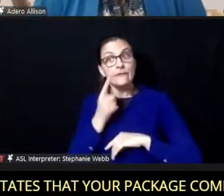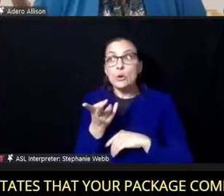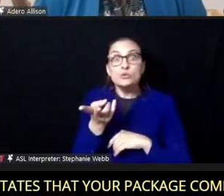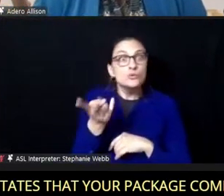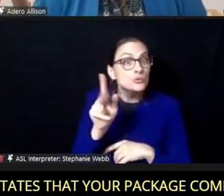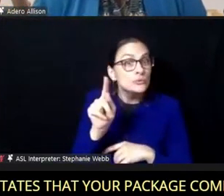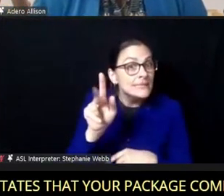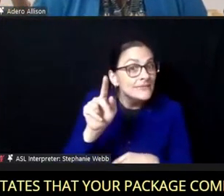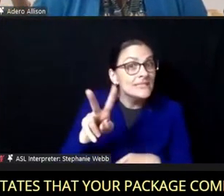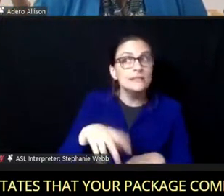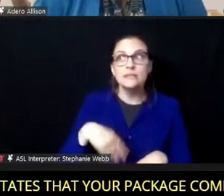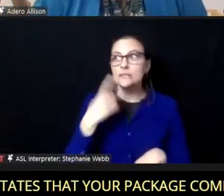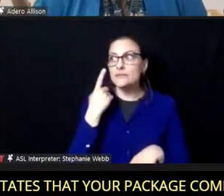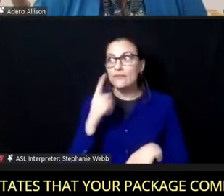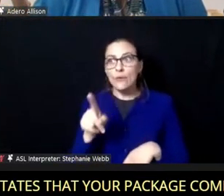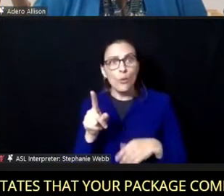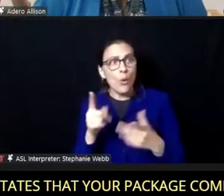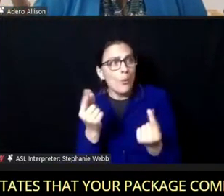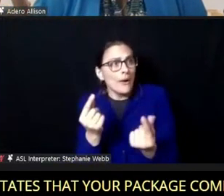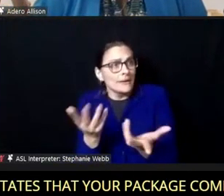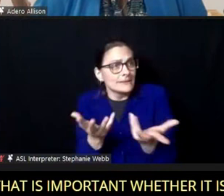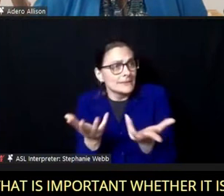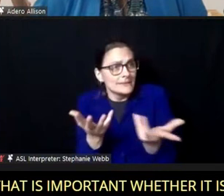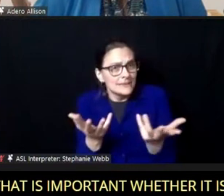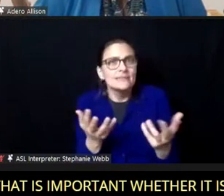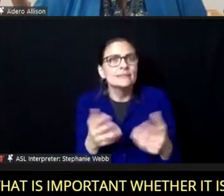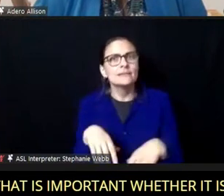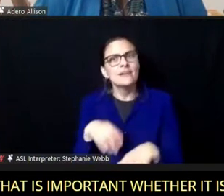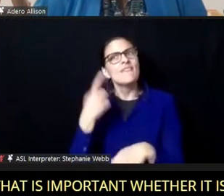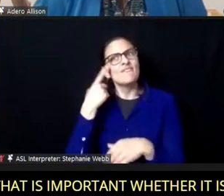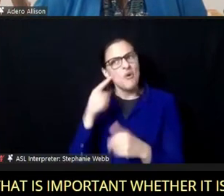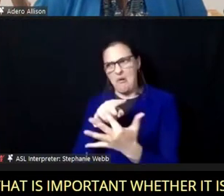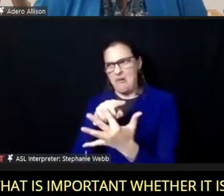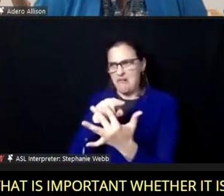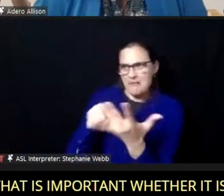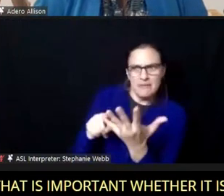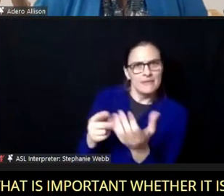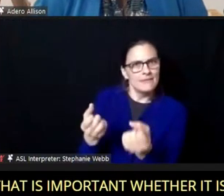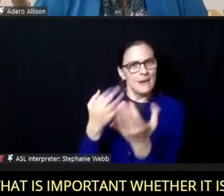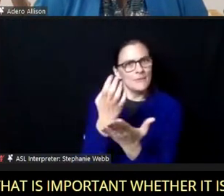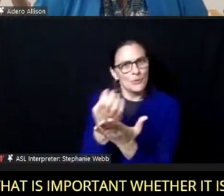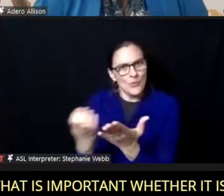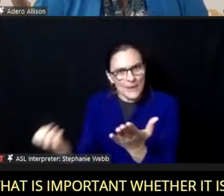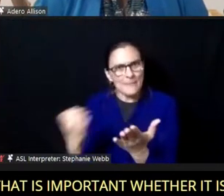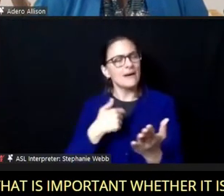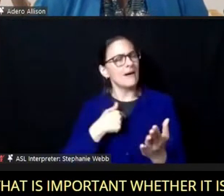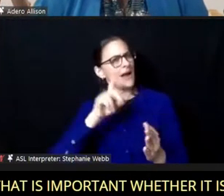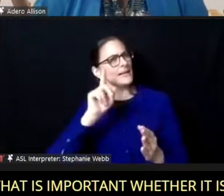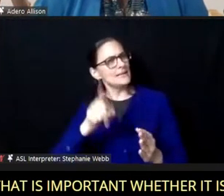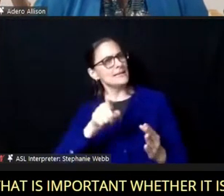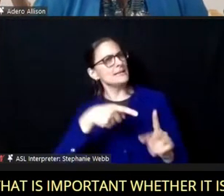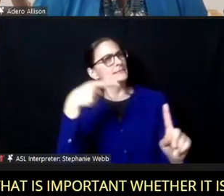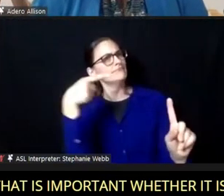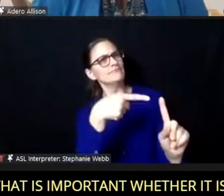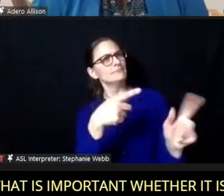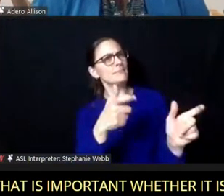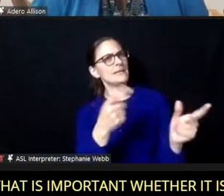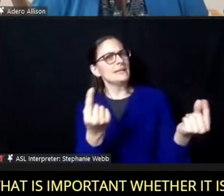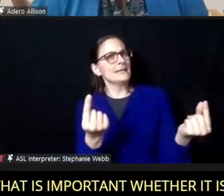what speed do I have to run X number of pieces of equipment? So. Right, we got to get Jackie her connected home.